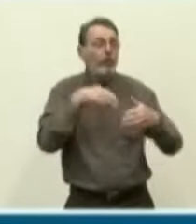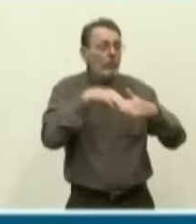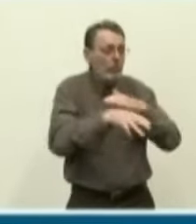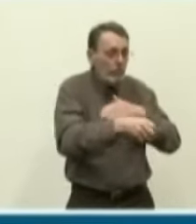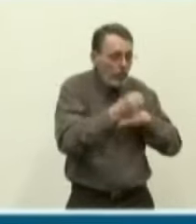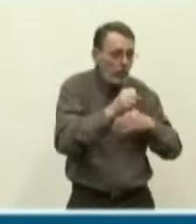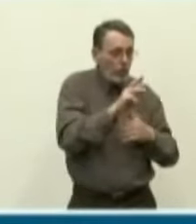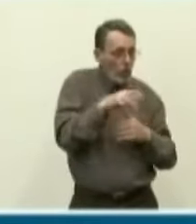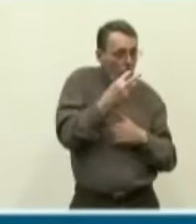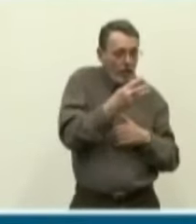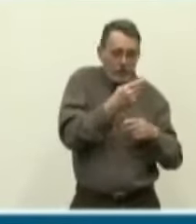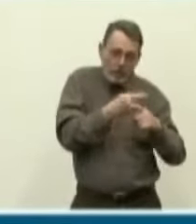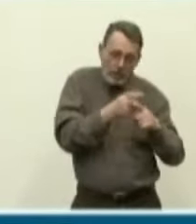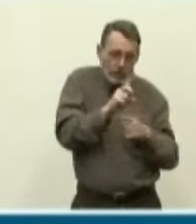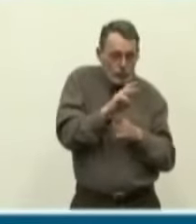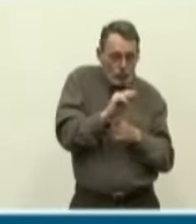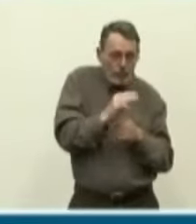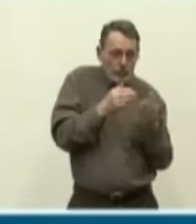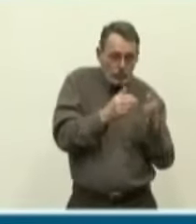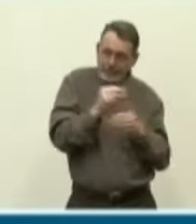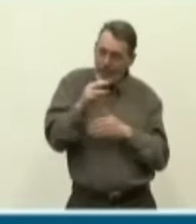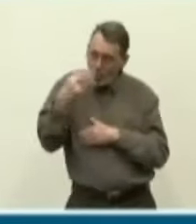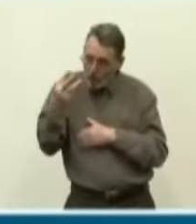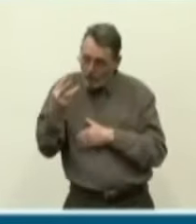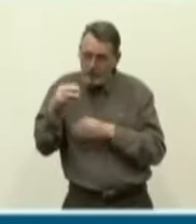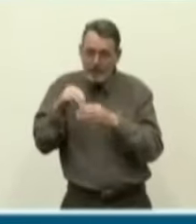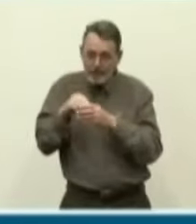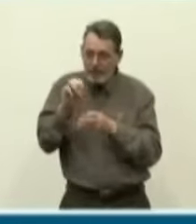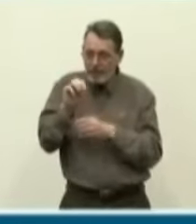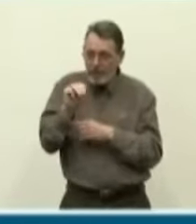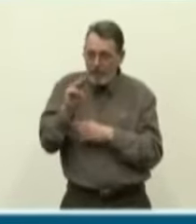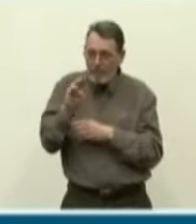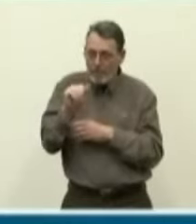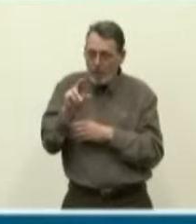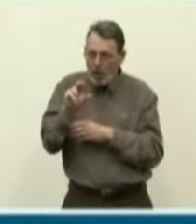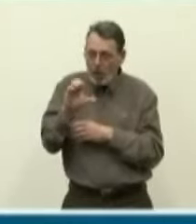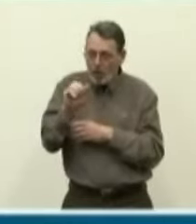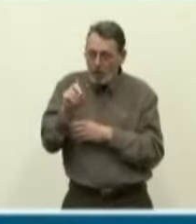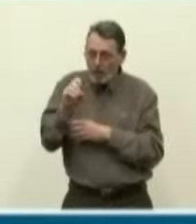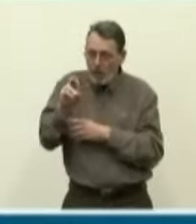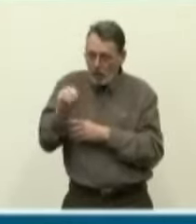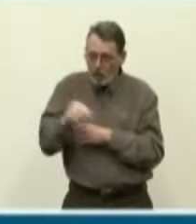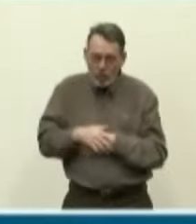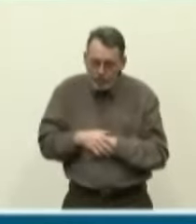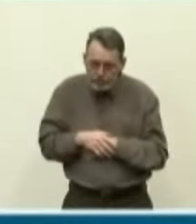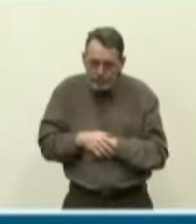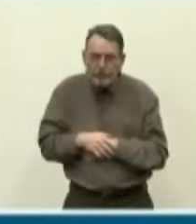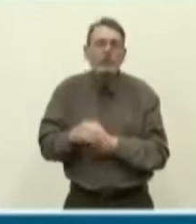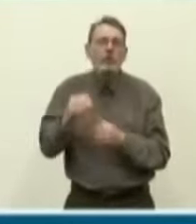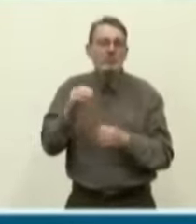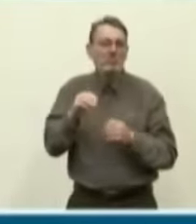and Drum Streets and Washington and the Embarcadero. out of 46.